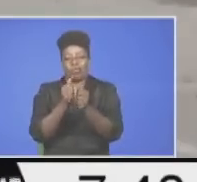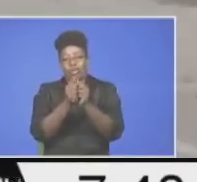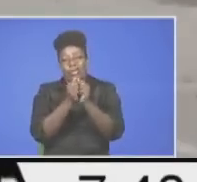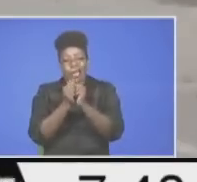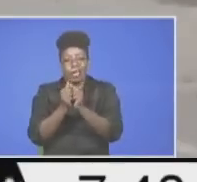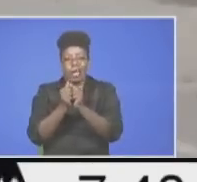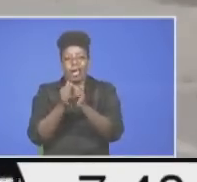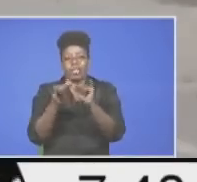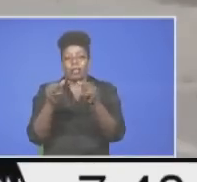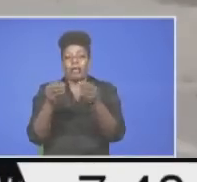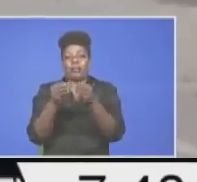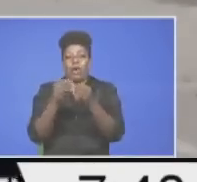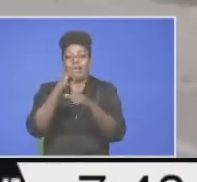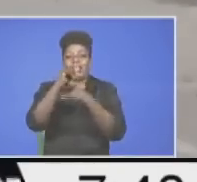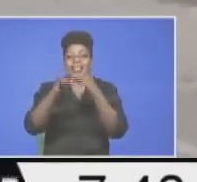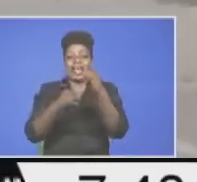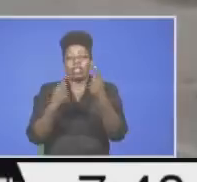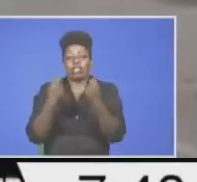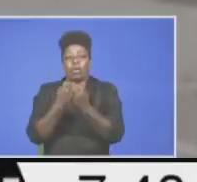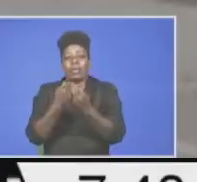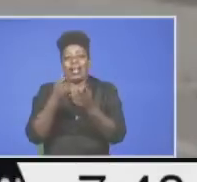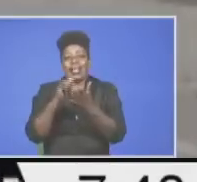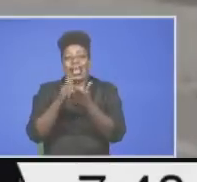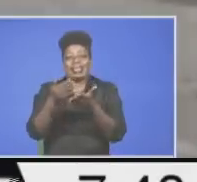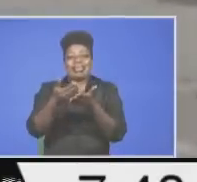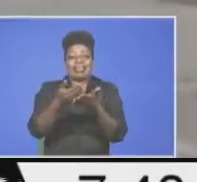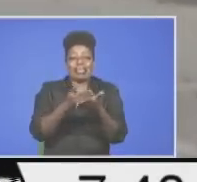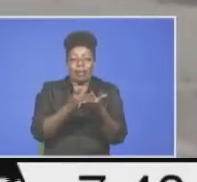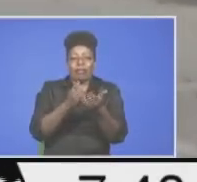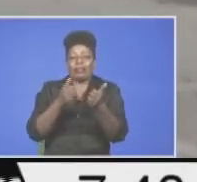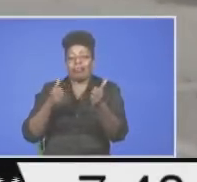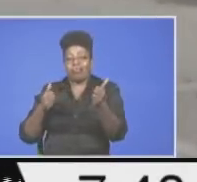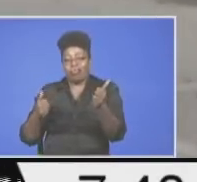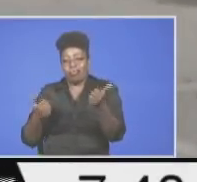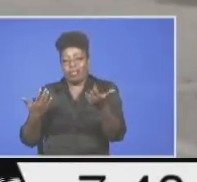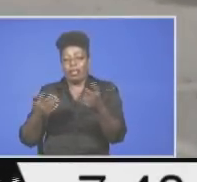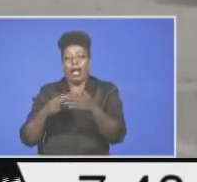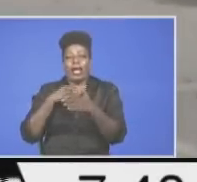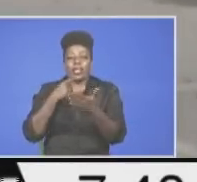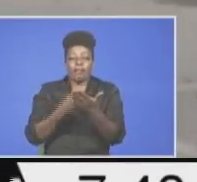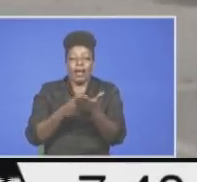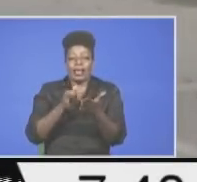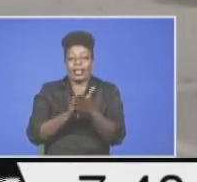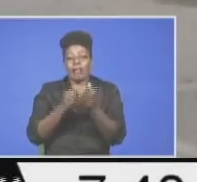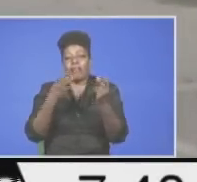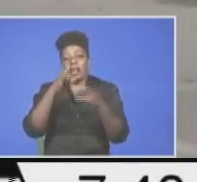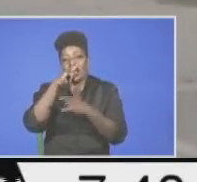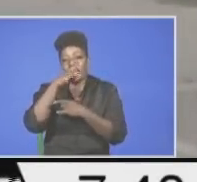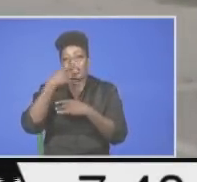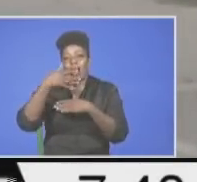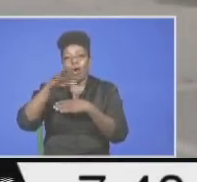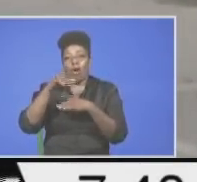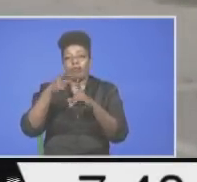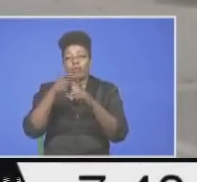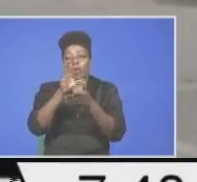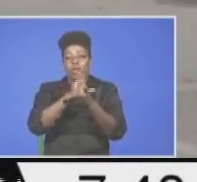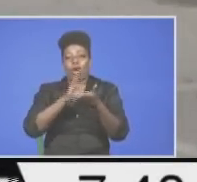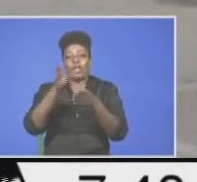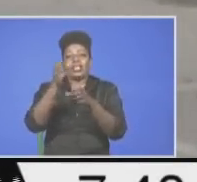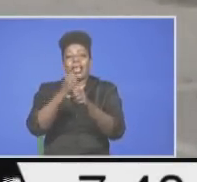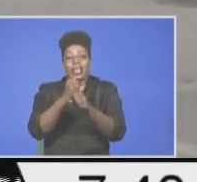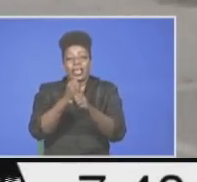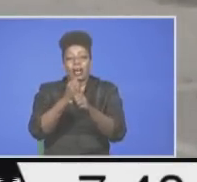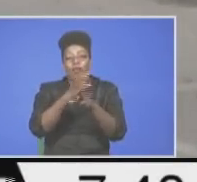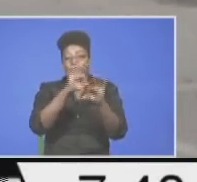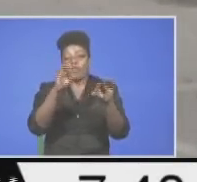more international tournaments. That has been some of the drawback, along with the fact that a lot of our kids are off to college. So getting them released